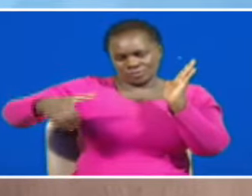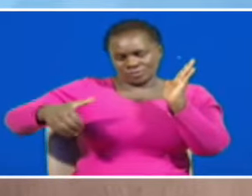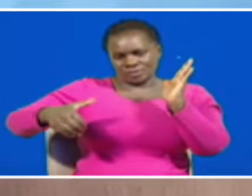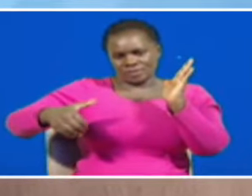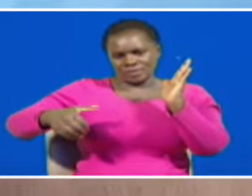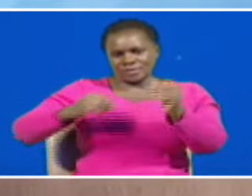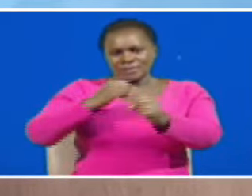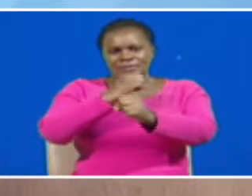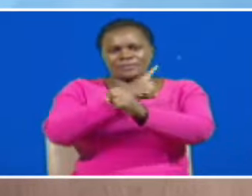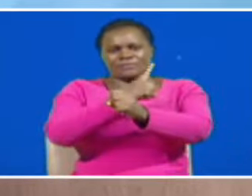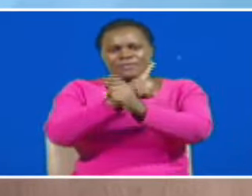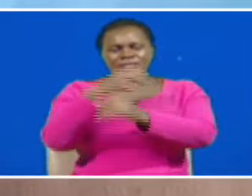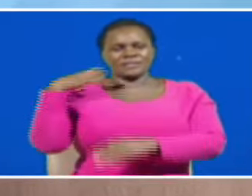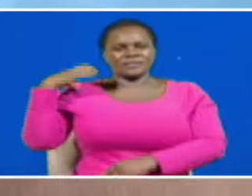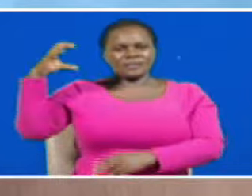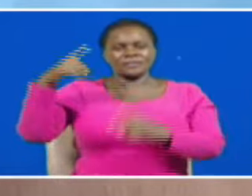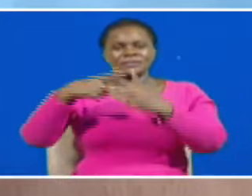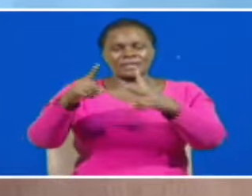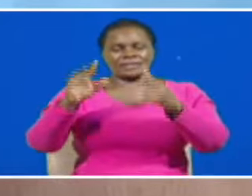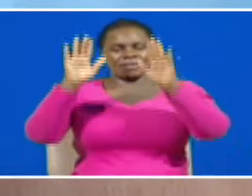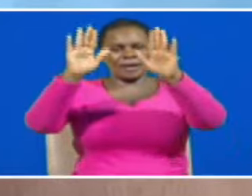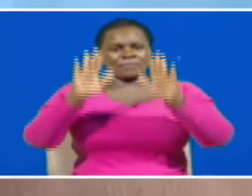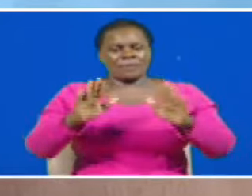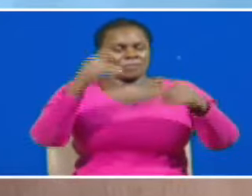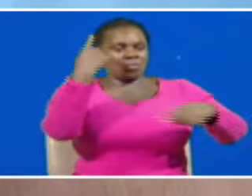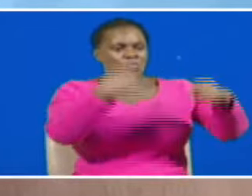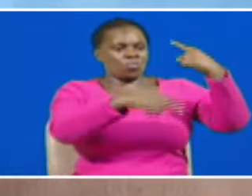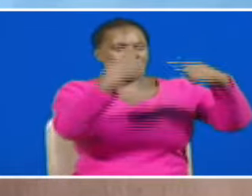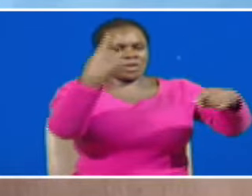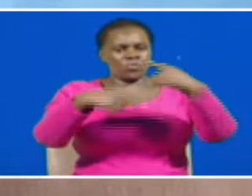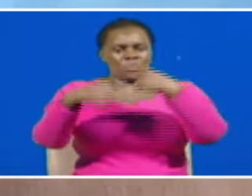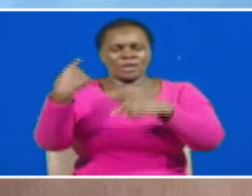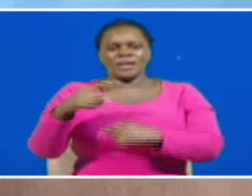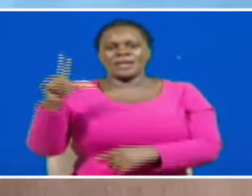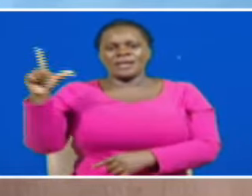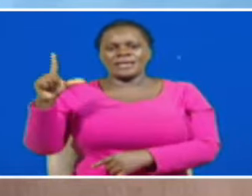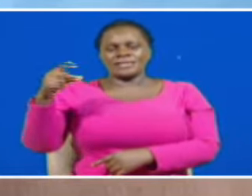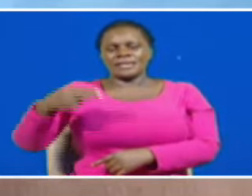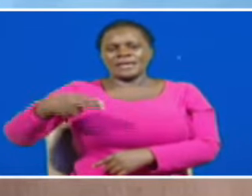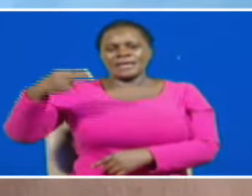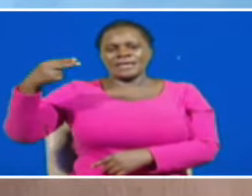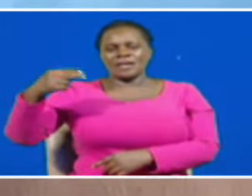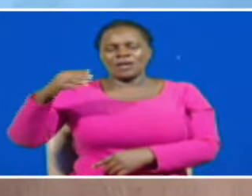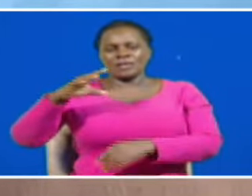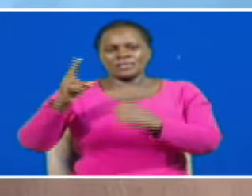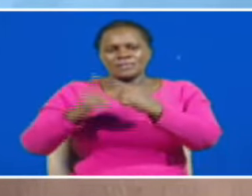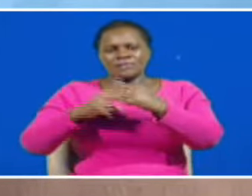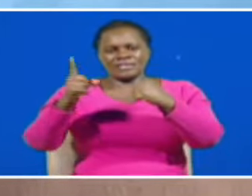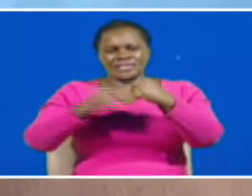number of defending champions starting their campaigns with victories. Laser Hill got a sweet